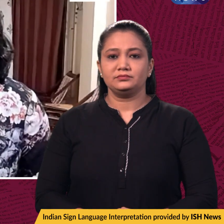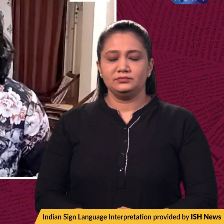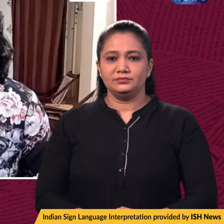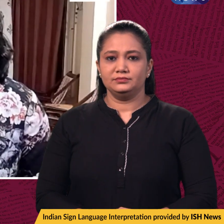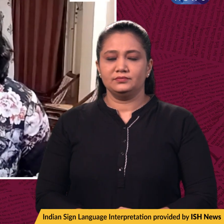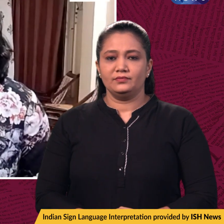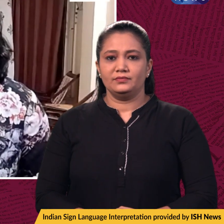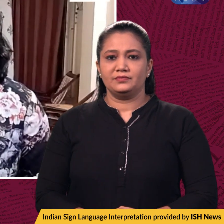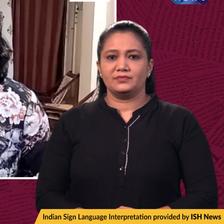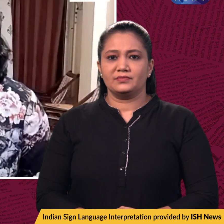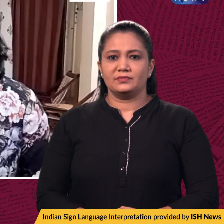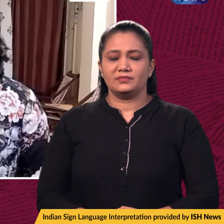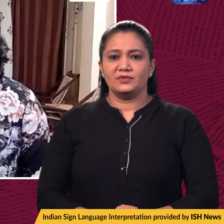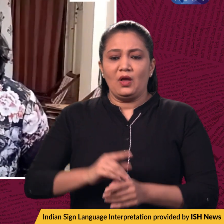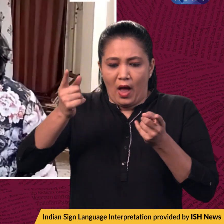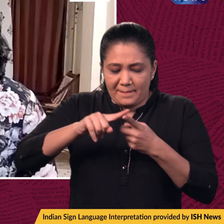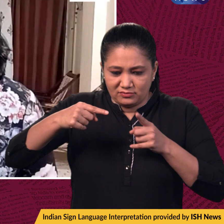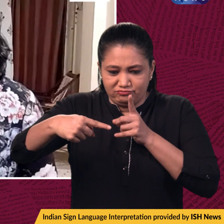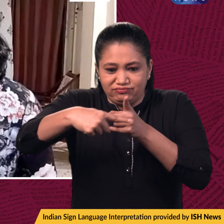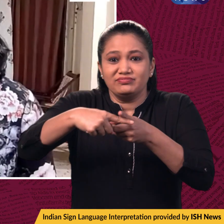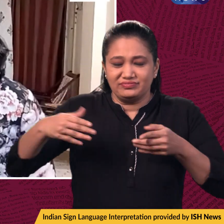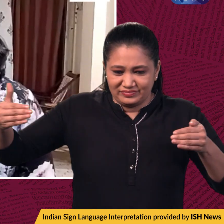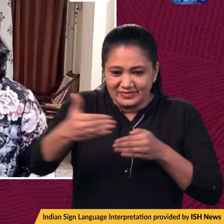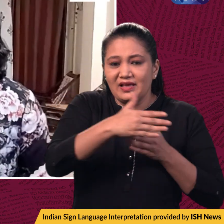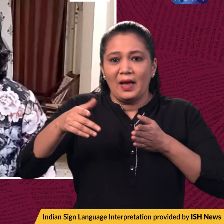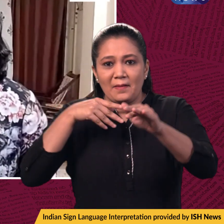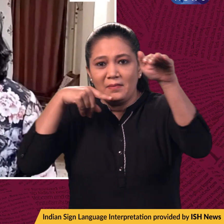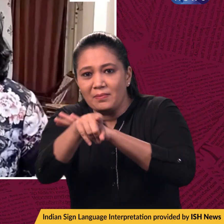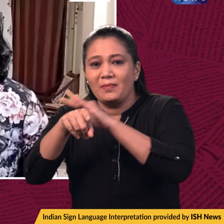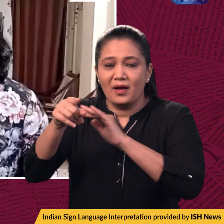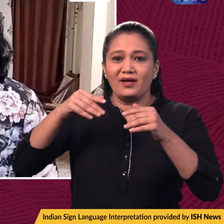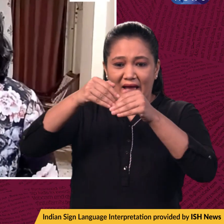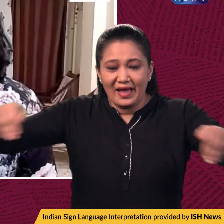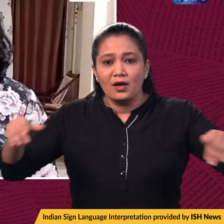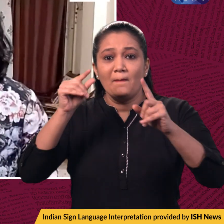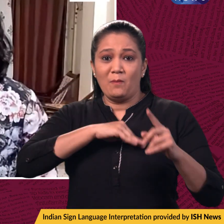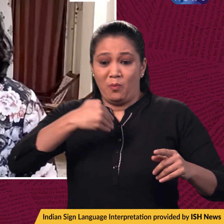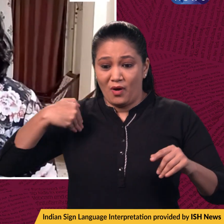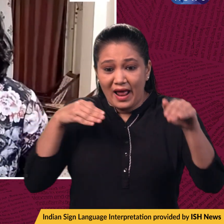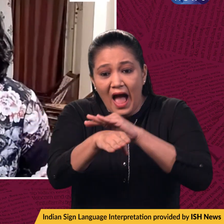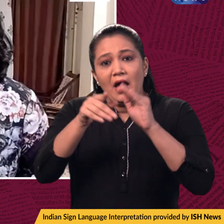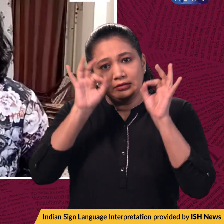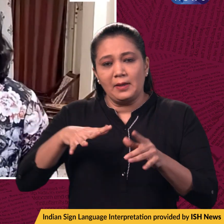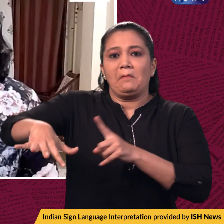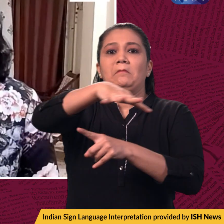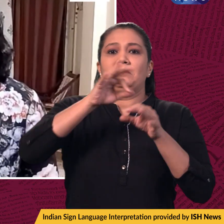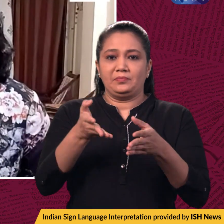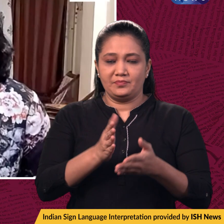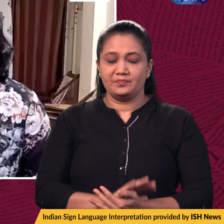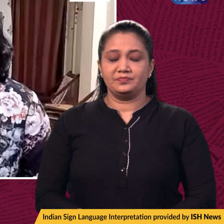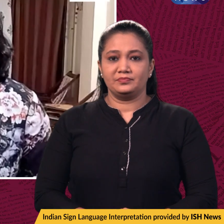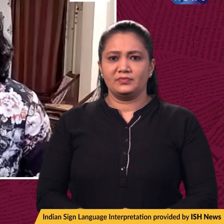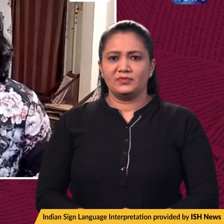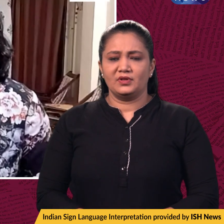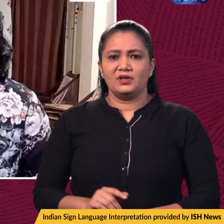Now, this was near a major crossing point used by refugees to enter Poland. Also,